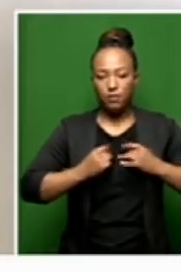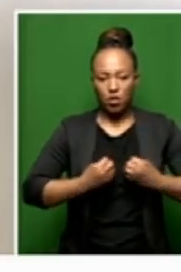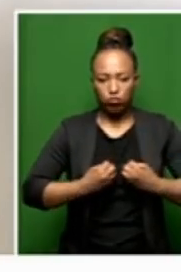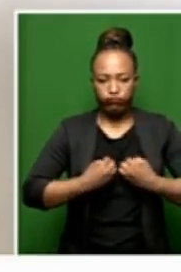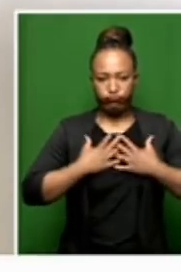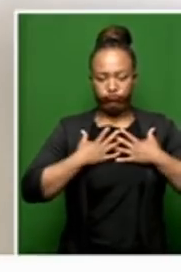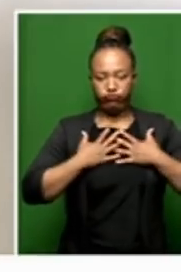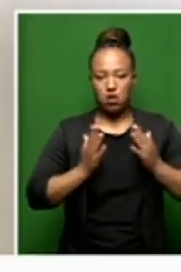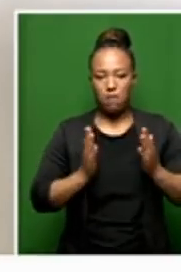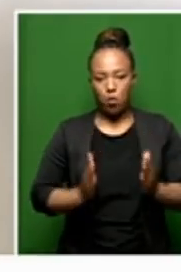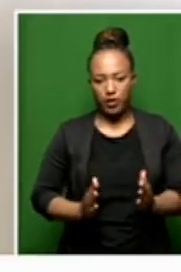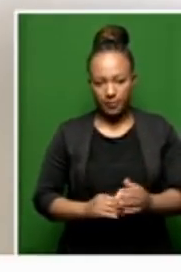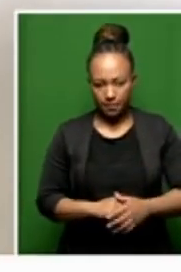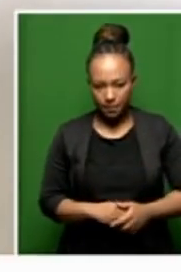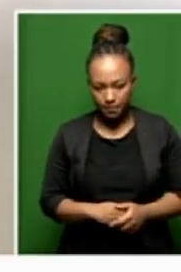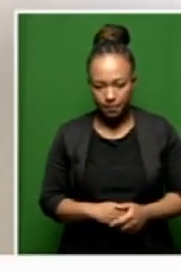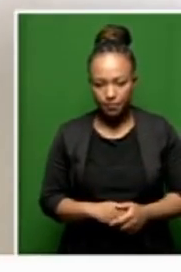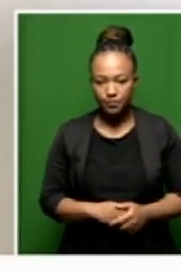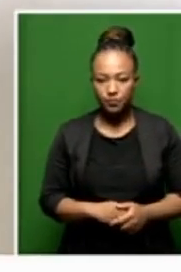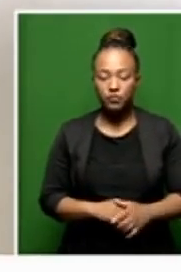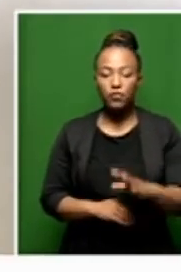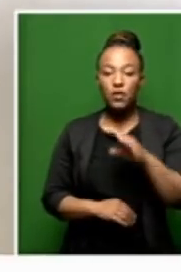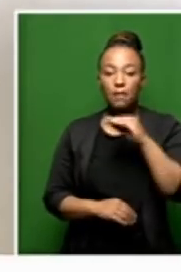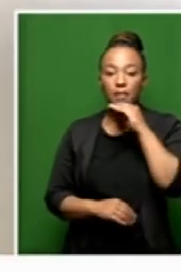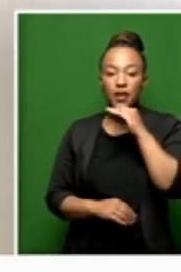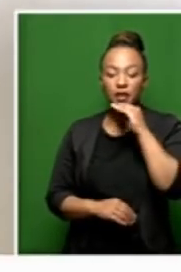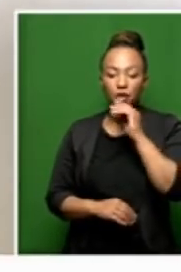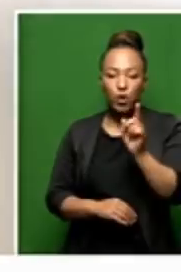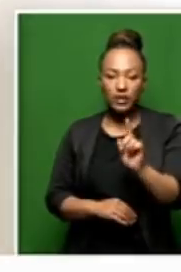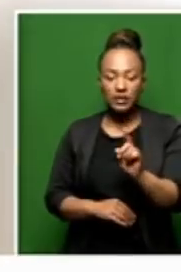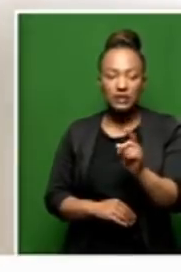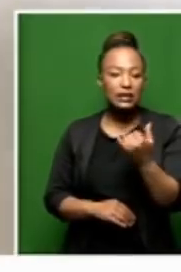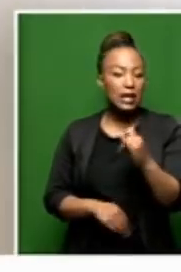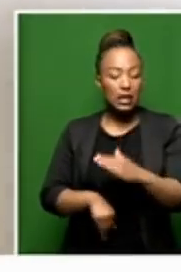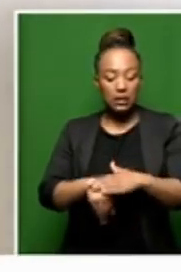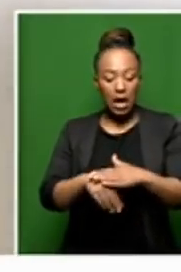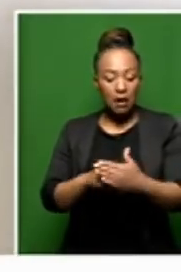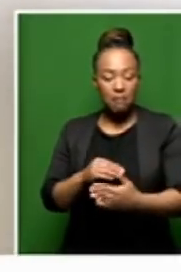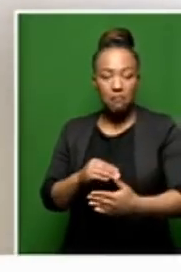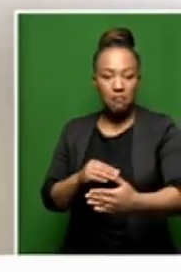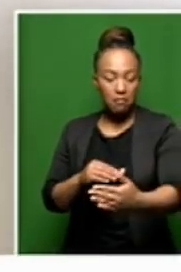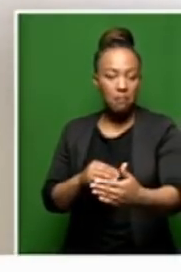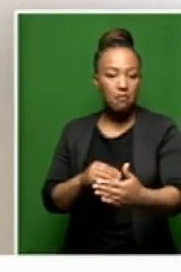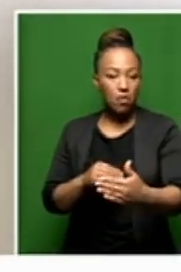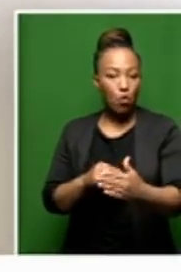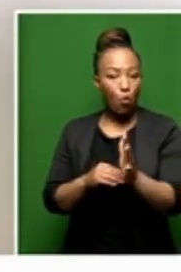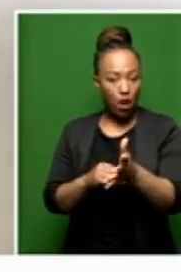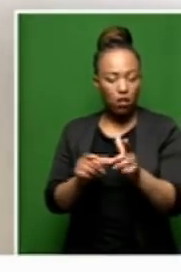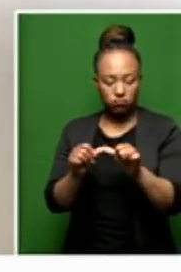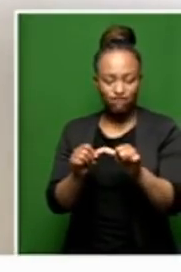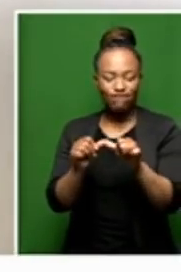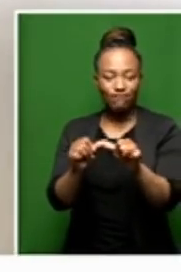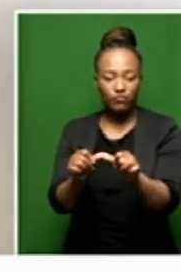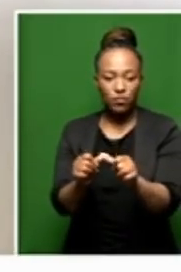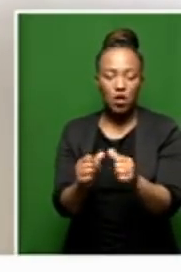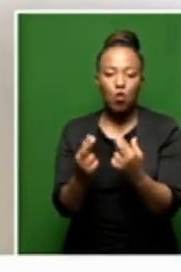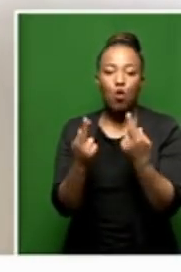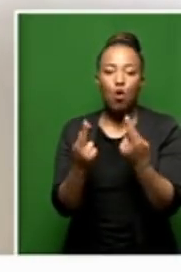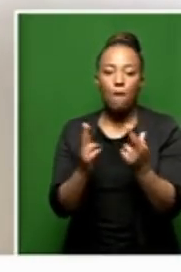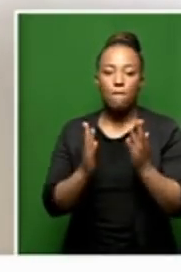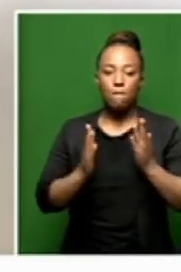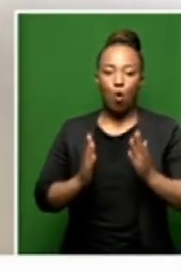human system. So which means that we probably have still a time to live with this virus. We can only hope that our